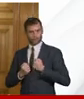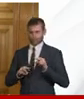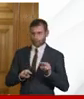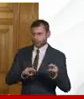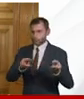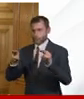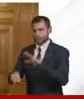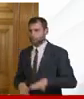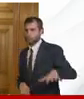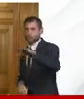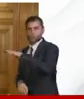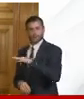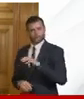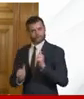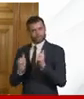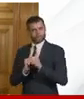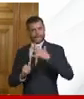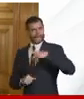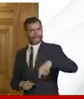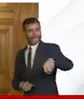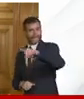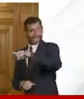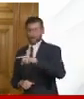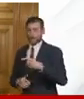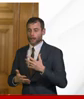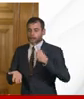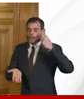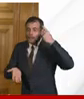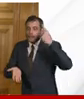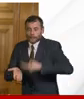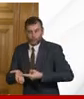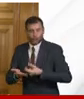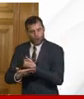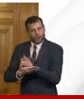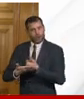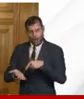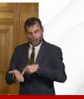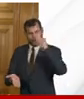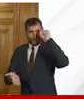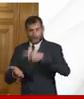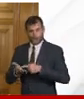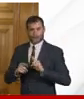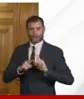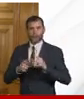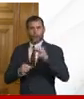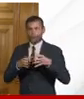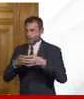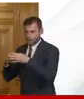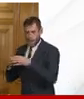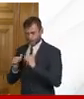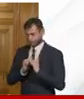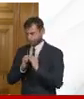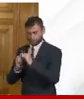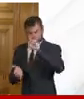-party effort we're making judgments difficult and big judgments every day about how best to tackle